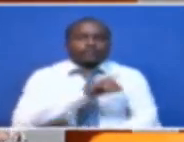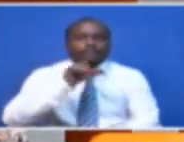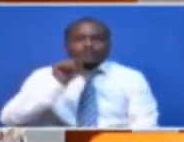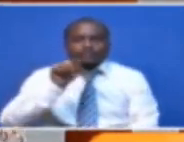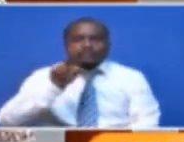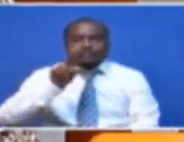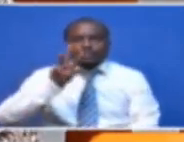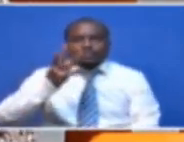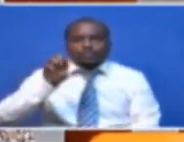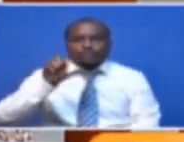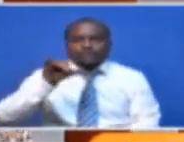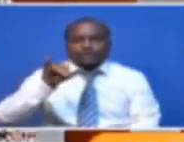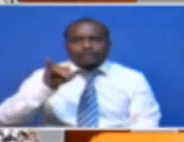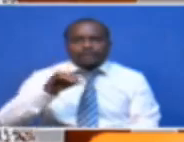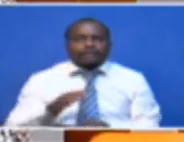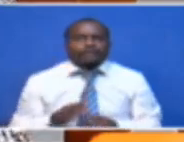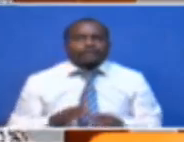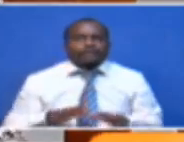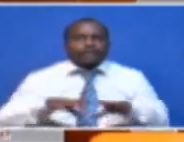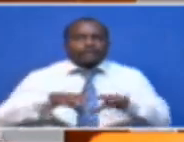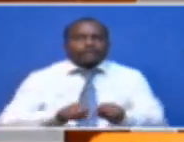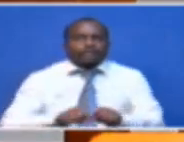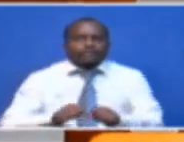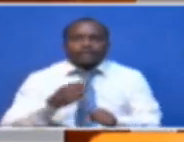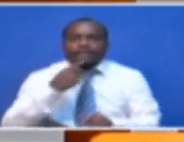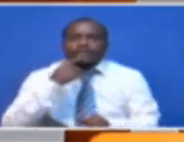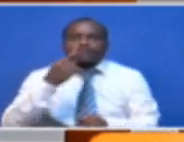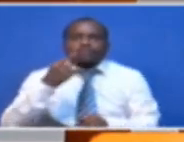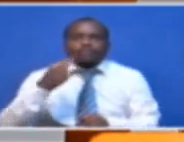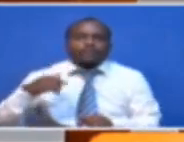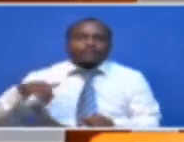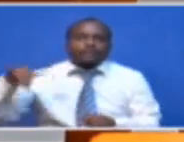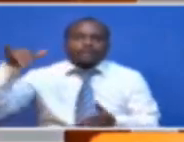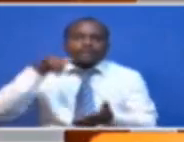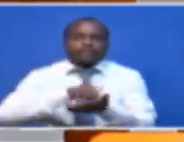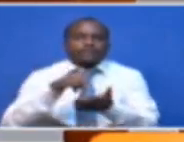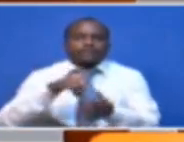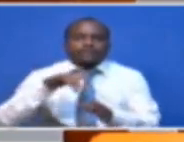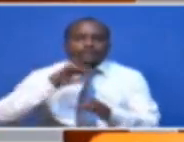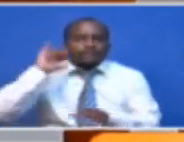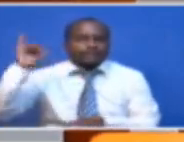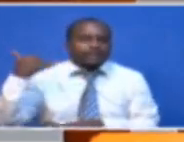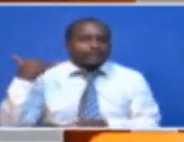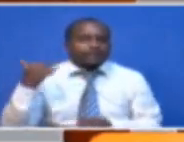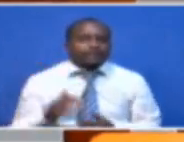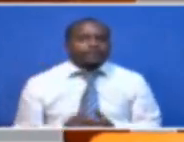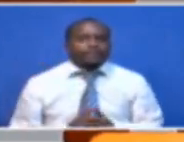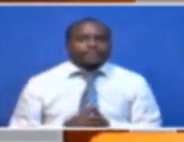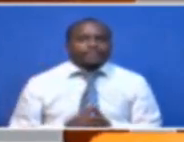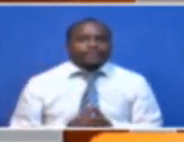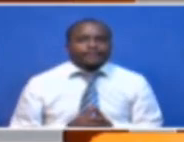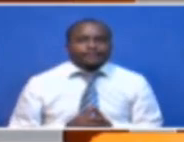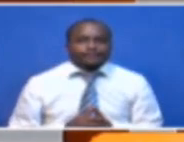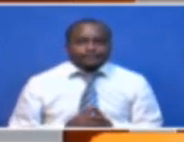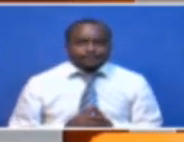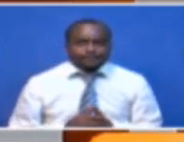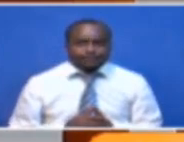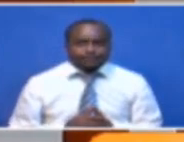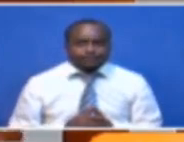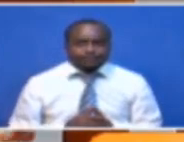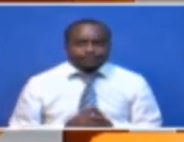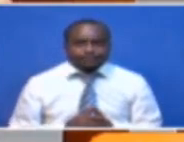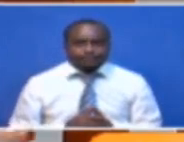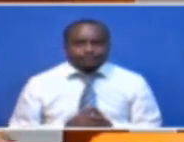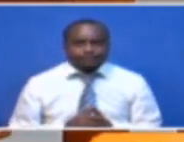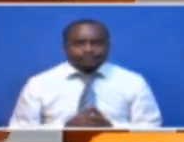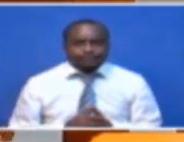and recaptured the Moi Air Base. In Italy. Yes. And you know,